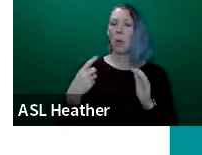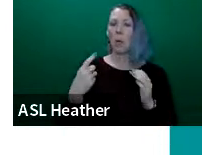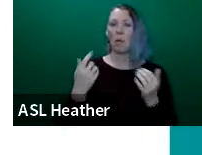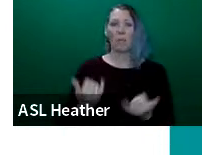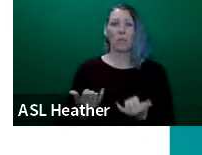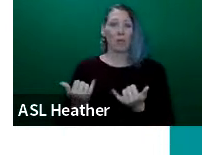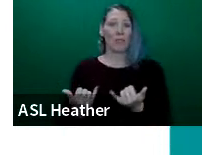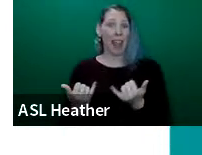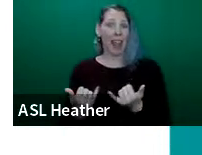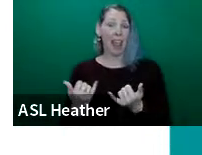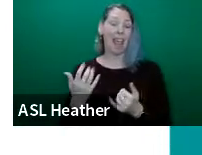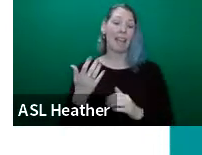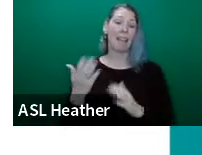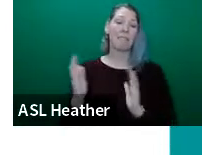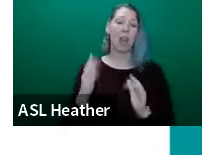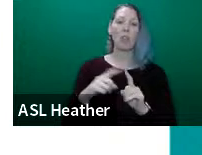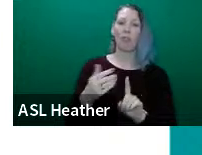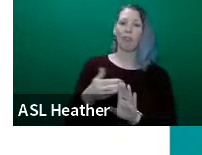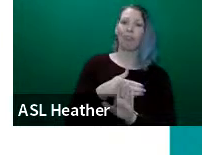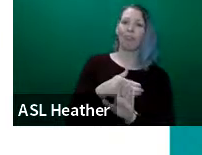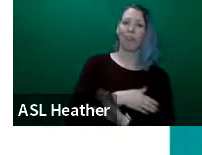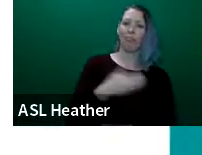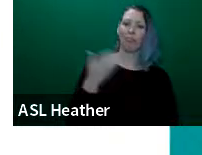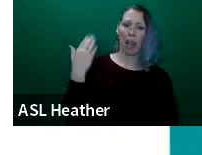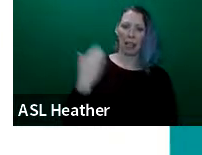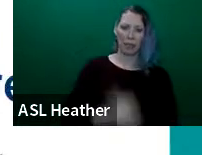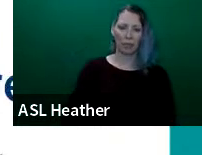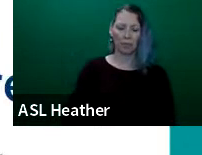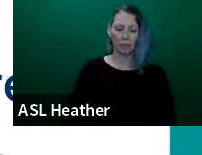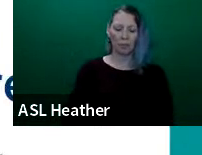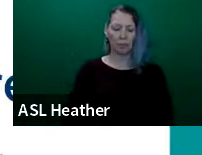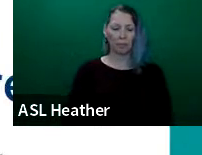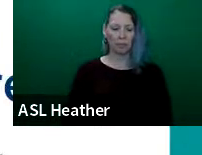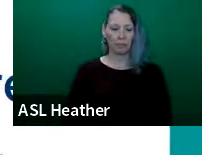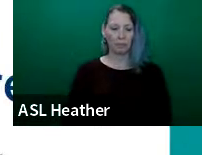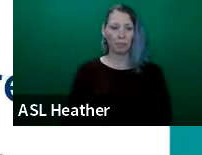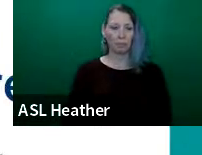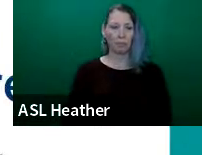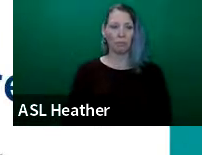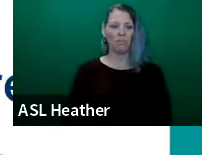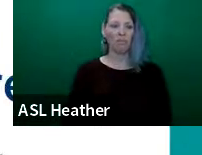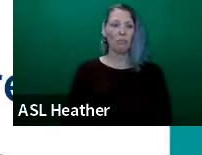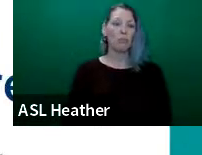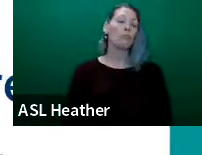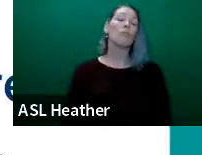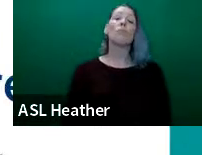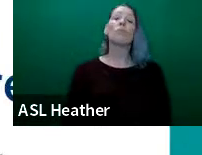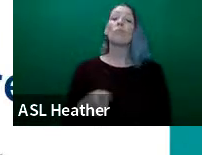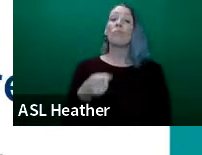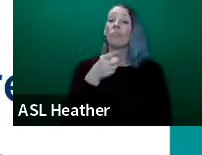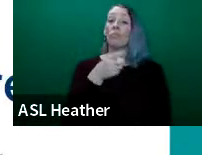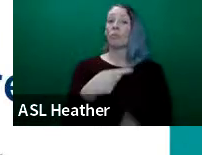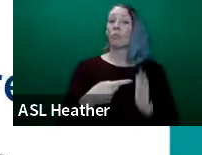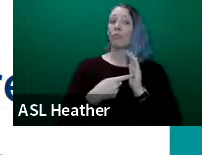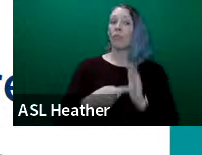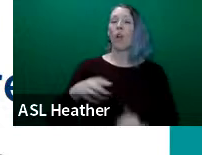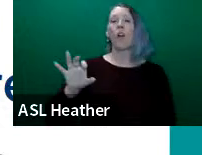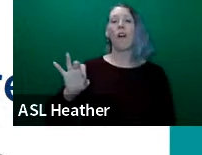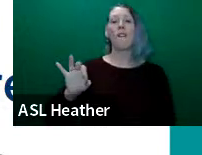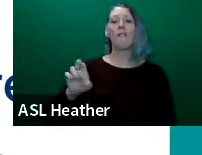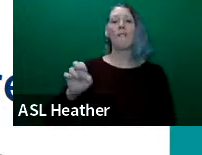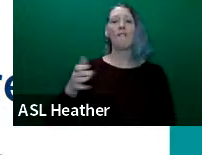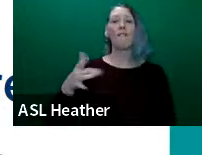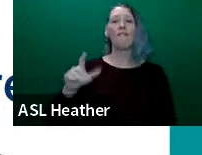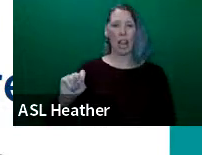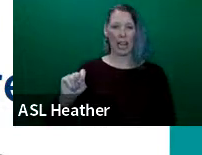and what they were in the past. Next slide. So this graphic is showing freight volumes as well